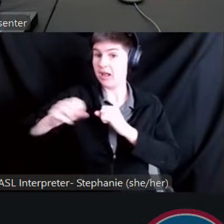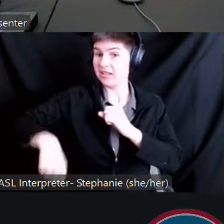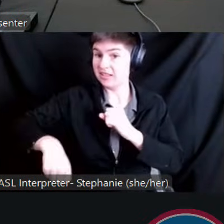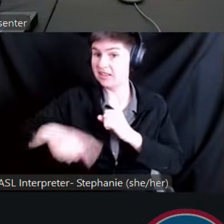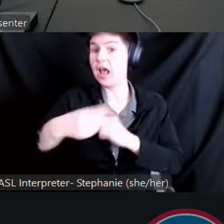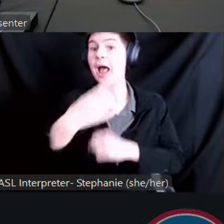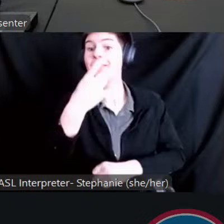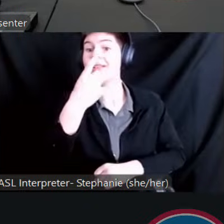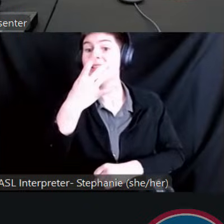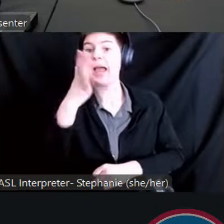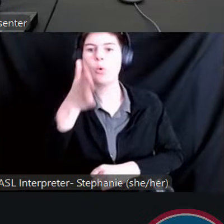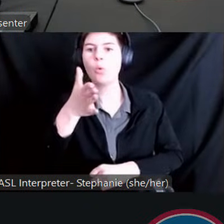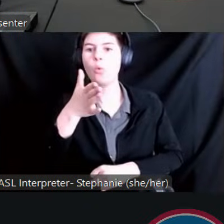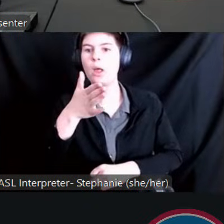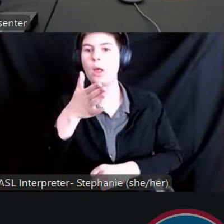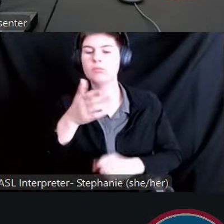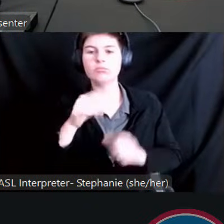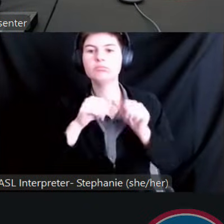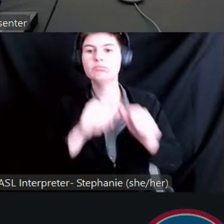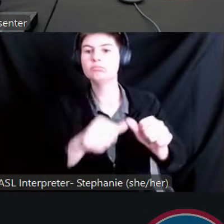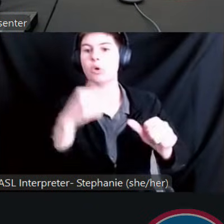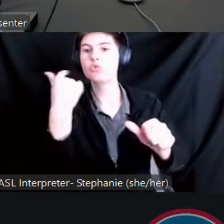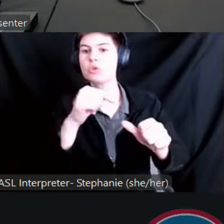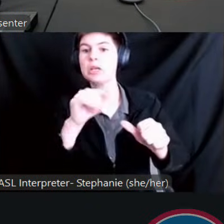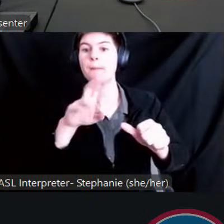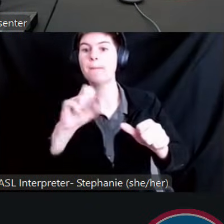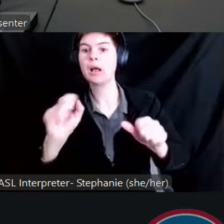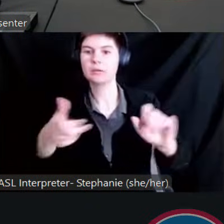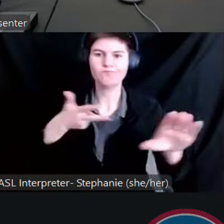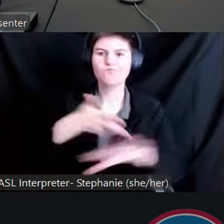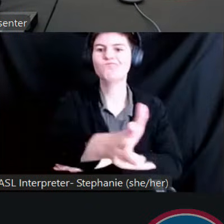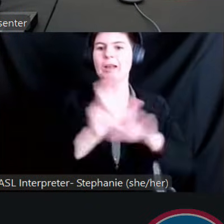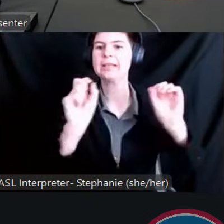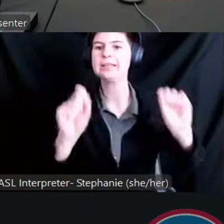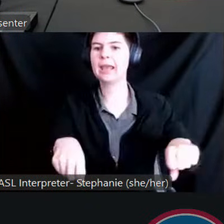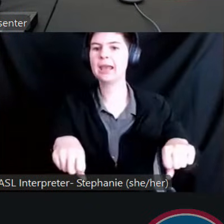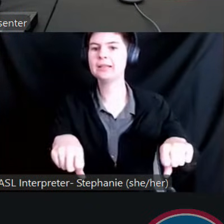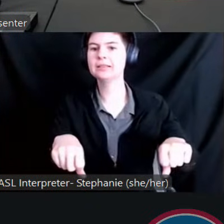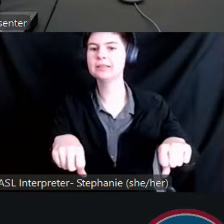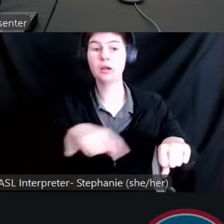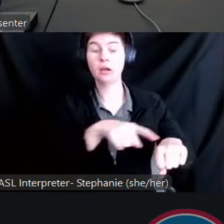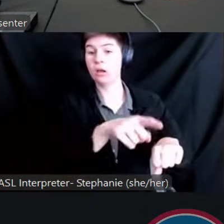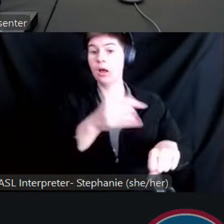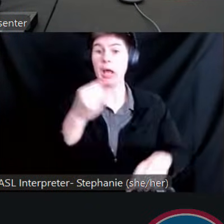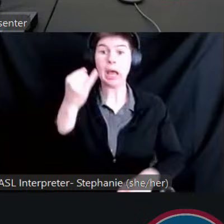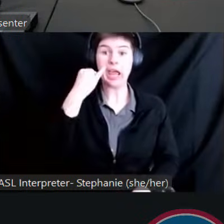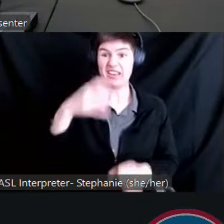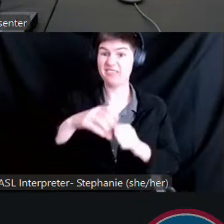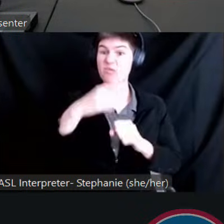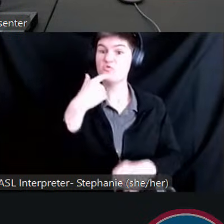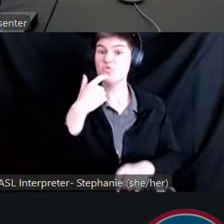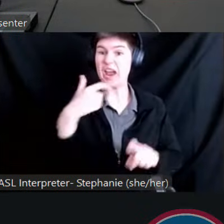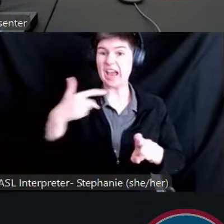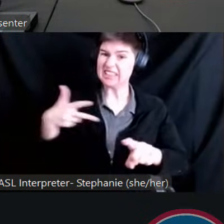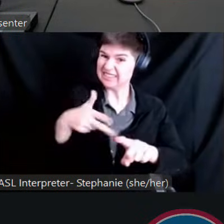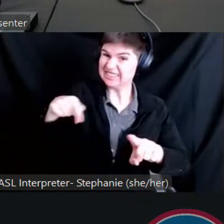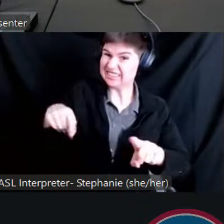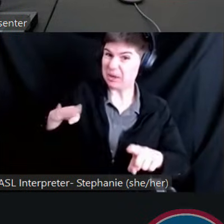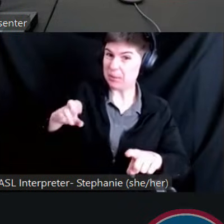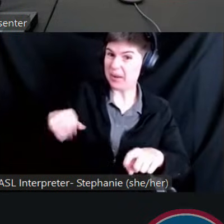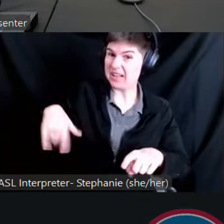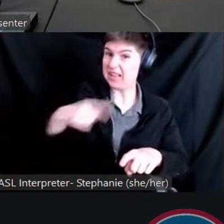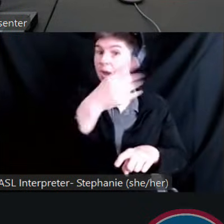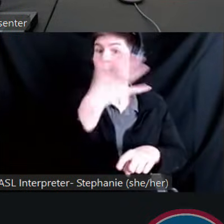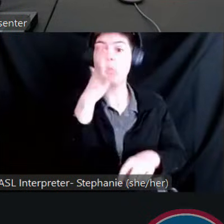it green faster. So it's something that, again, the bus operator doesn't have to do anything. It benefits general traffic